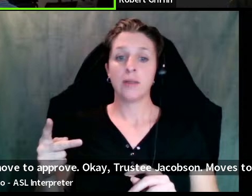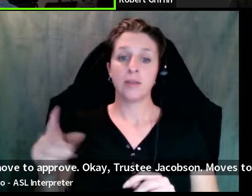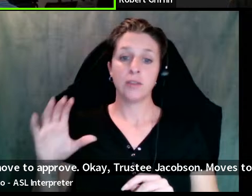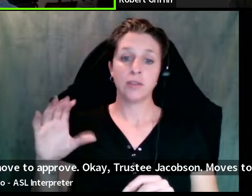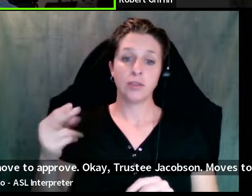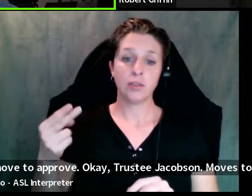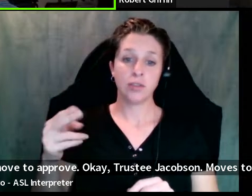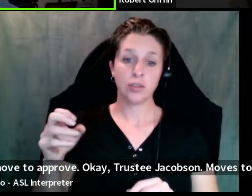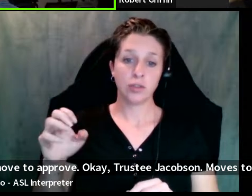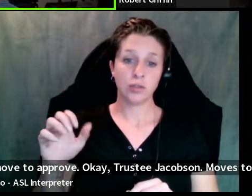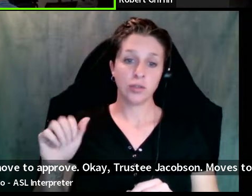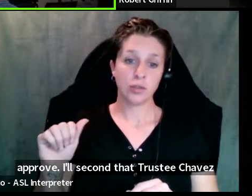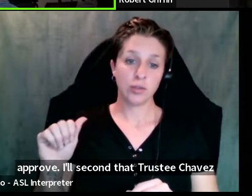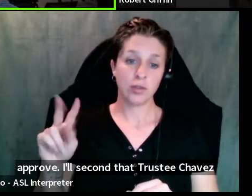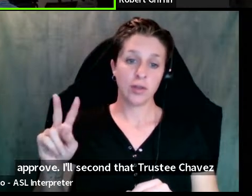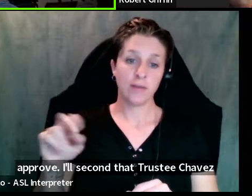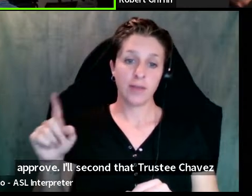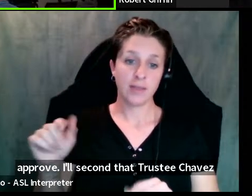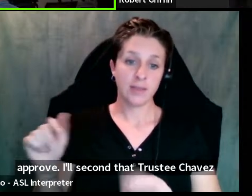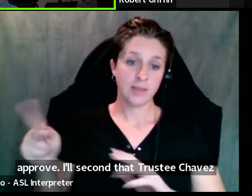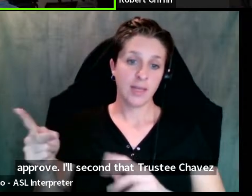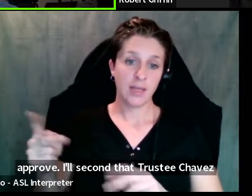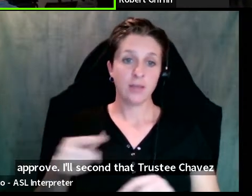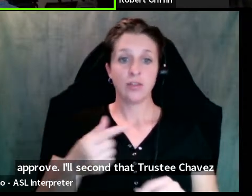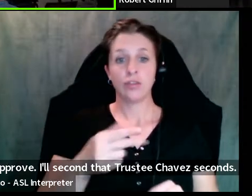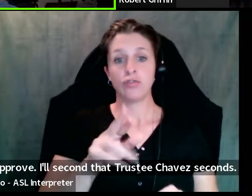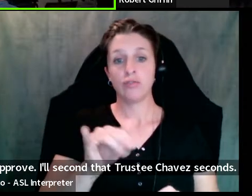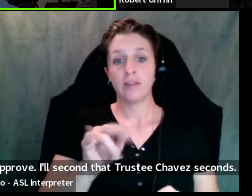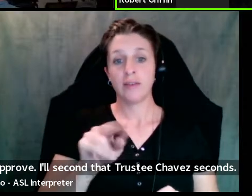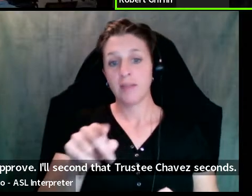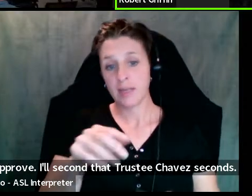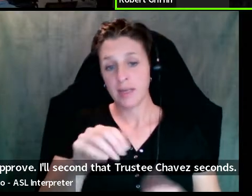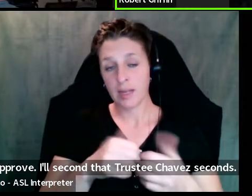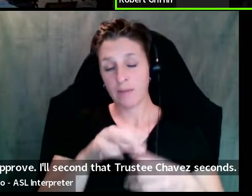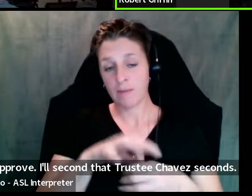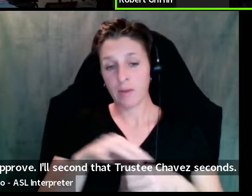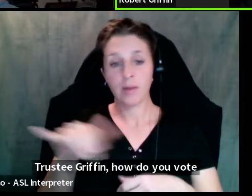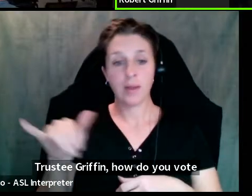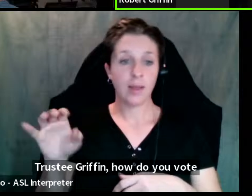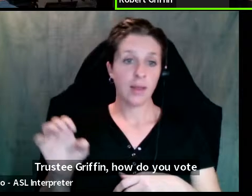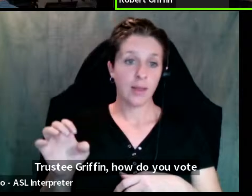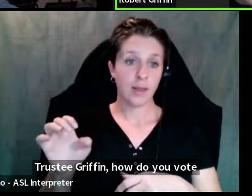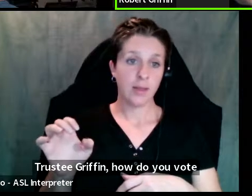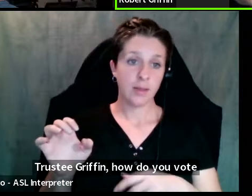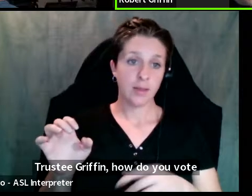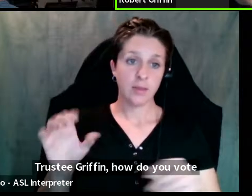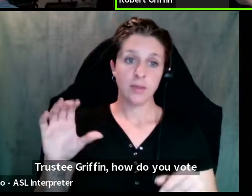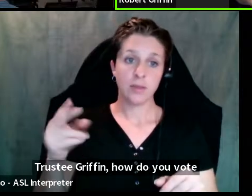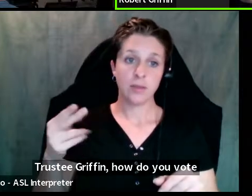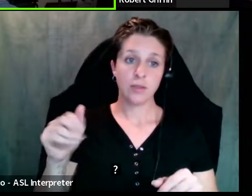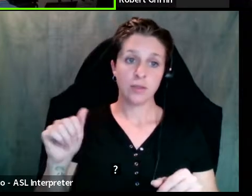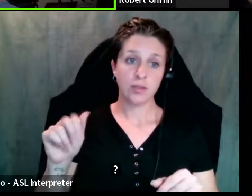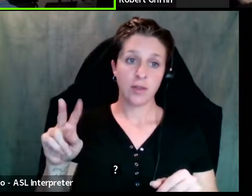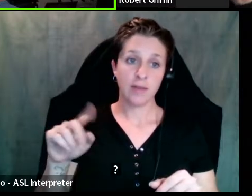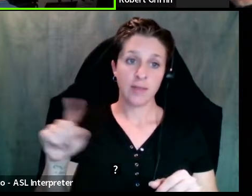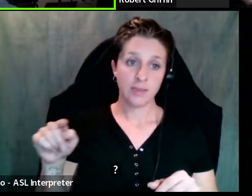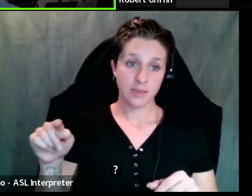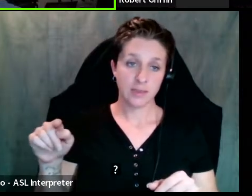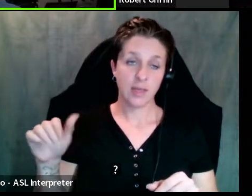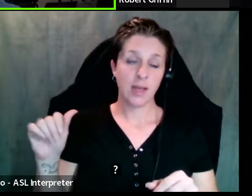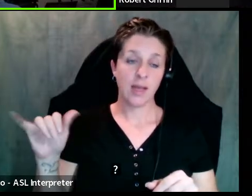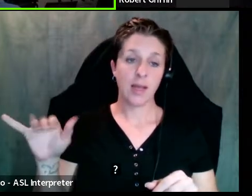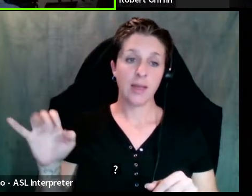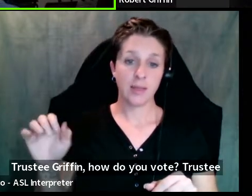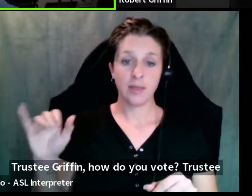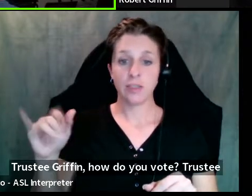Chavez seconds. Trustee Griffin, how do you vote? Aye. Trustee Chavez? Aye. Trustee Jacobson?